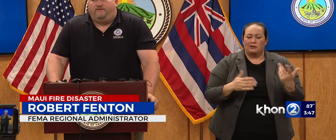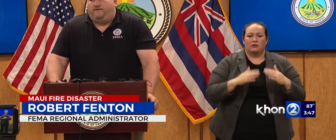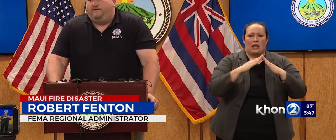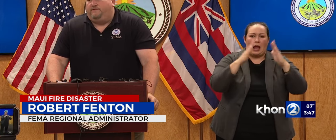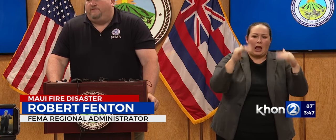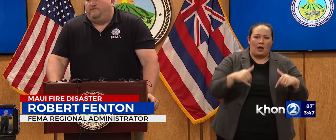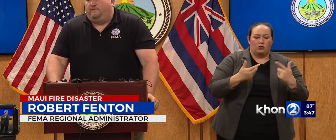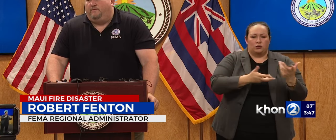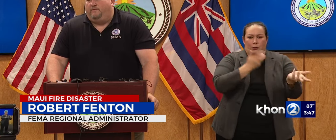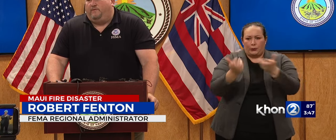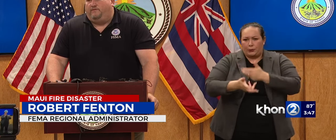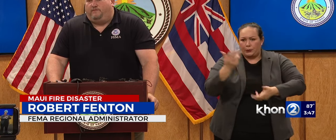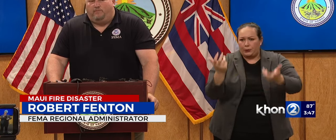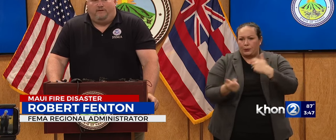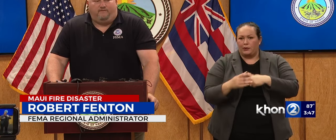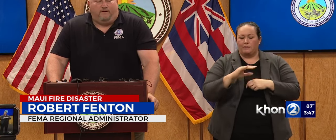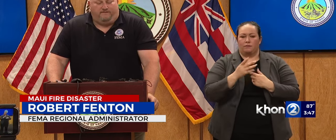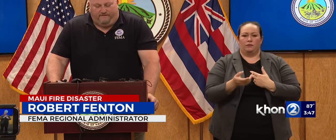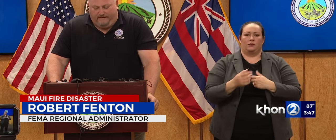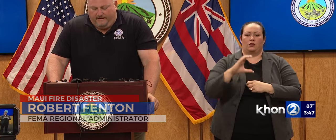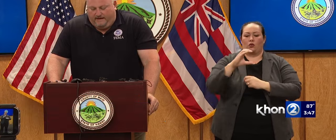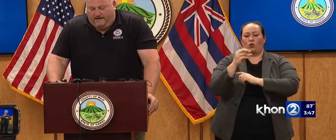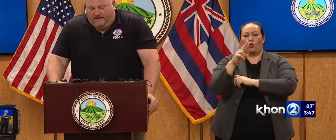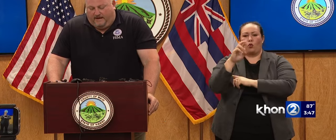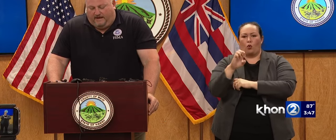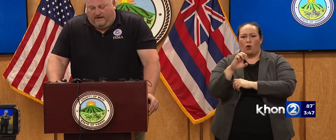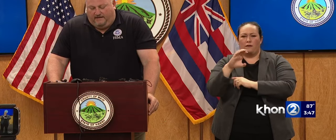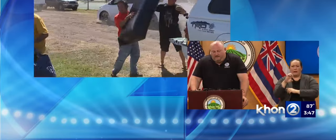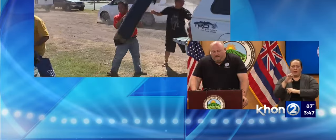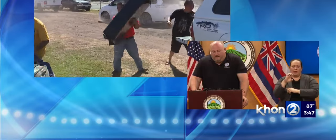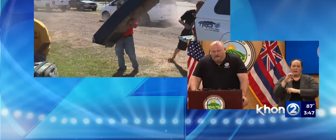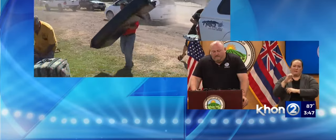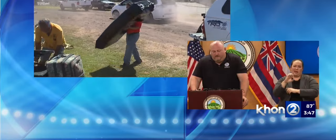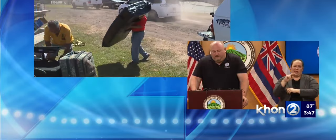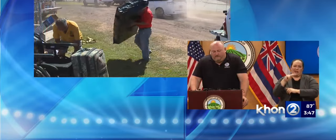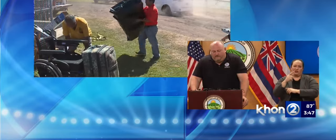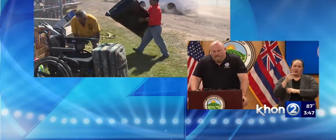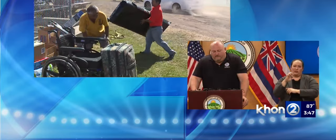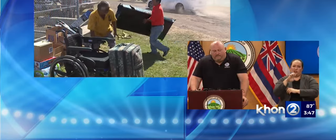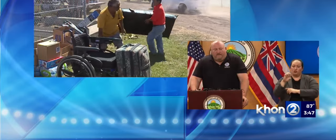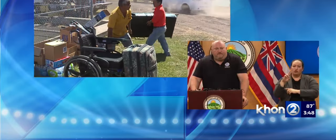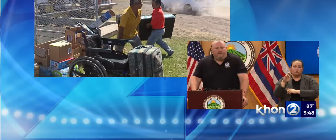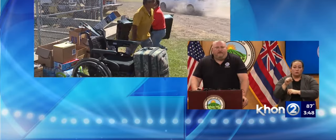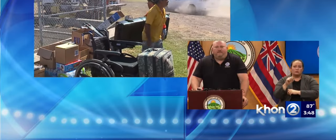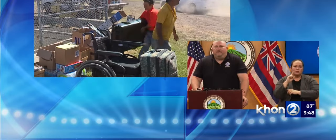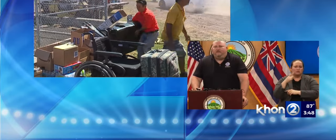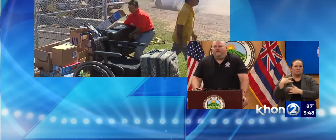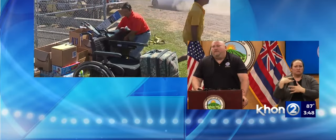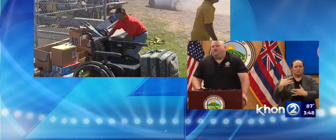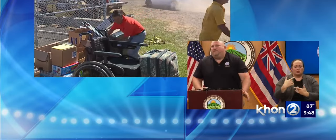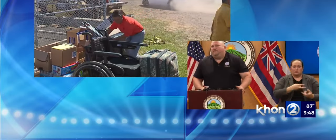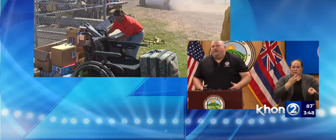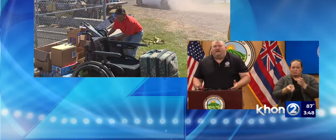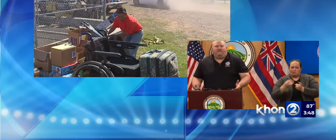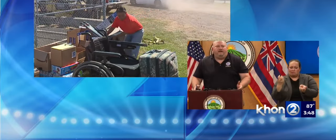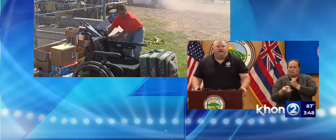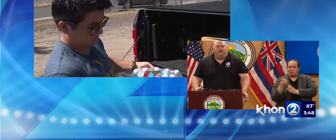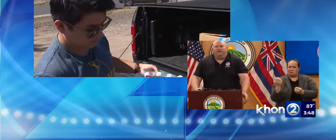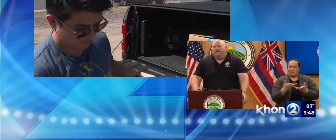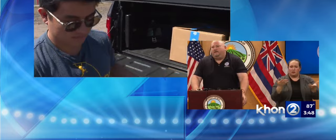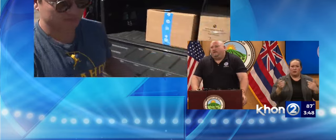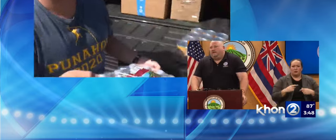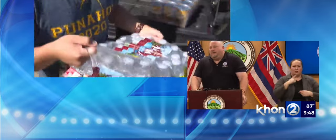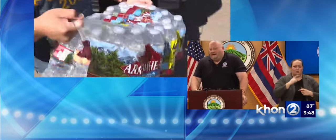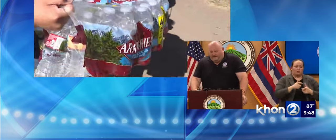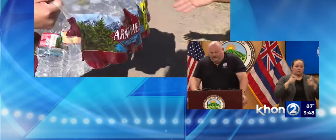us. The Corps of Engineers usually removes debris for us. And many other missions include potentially generator missions, mass